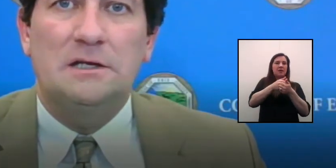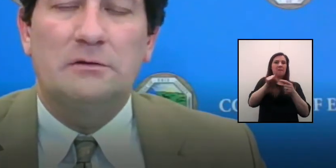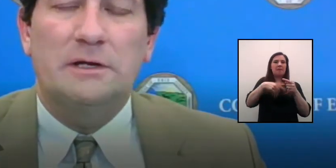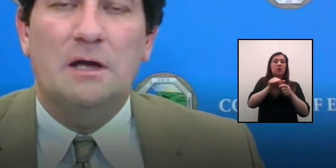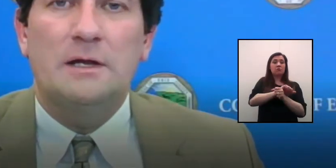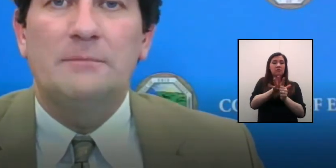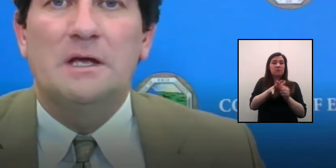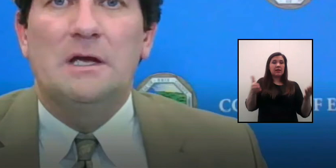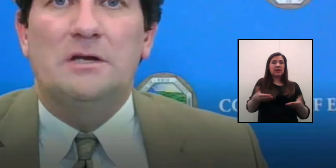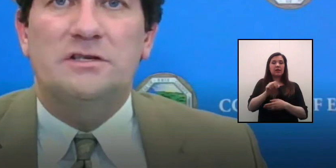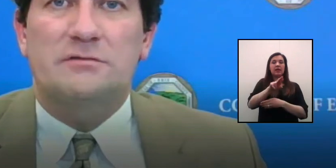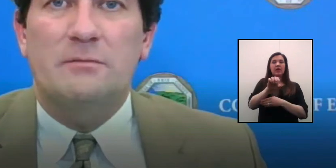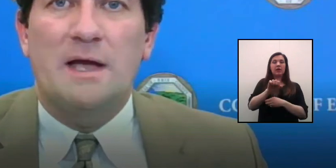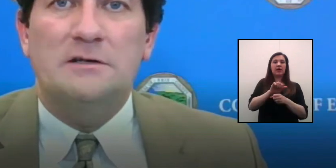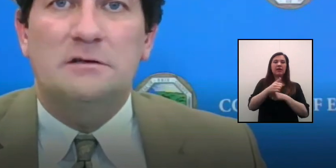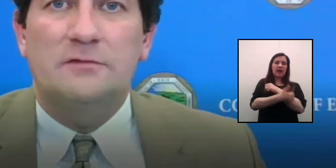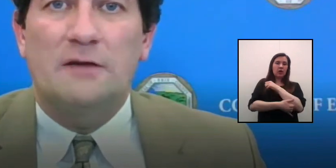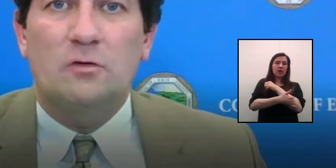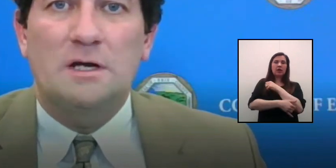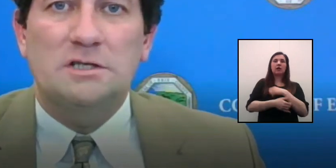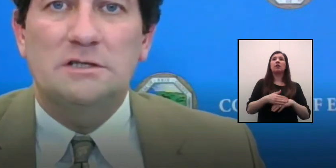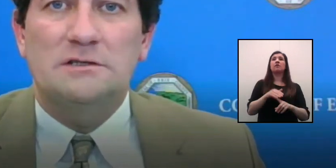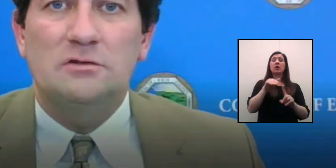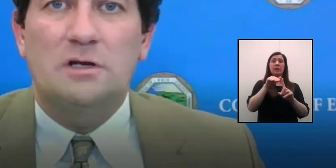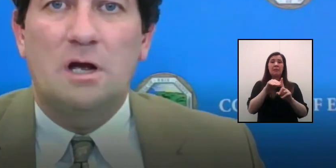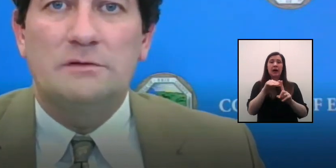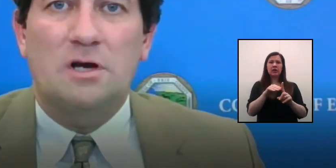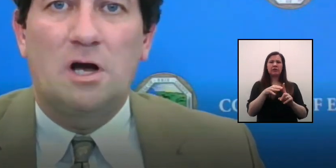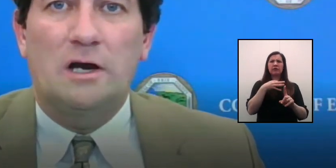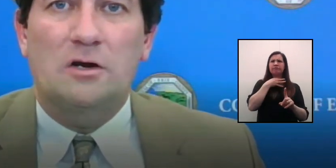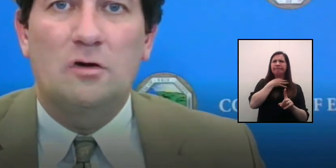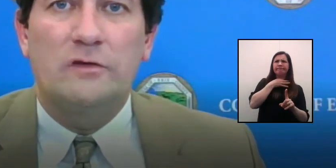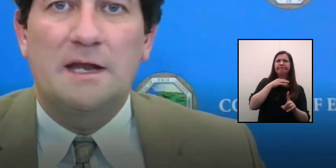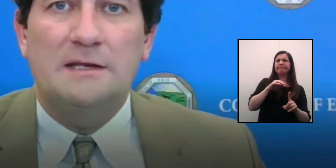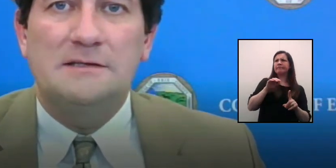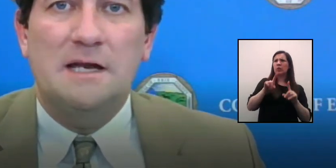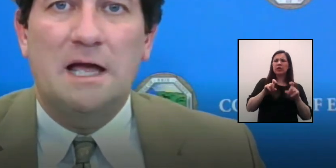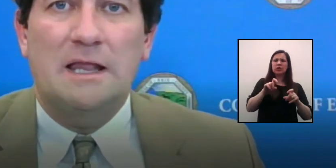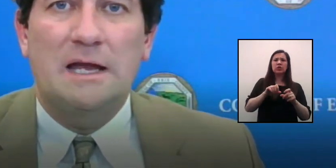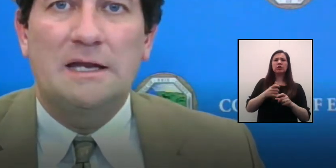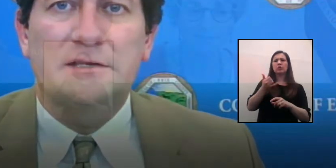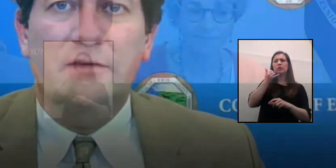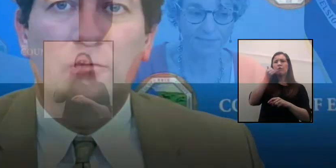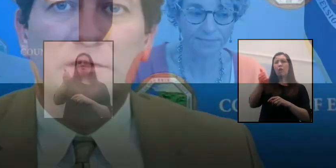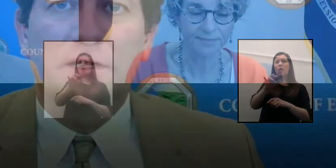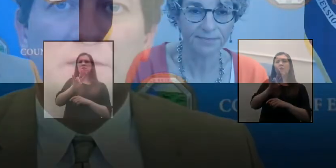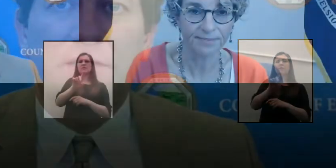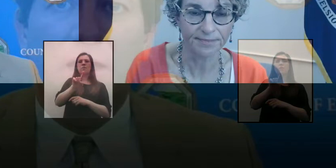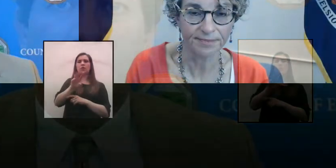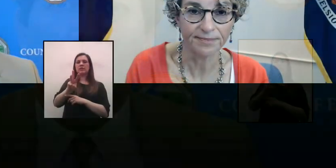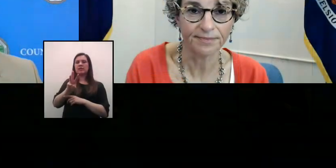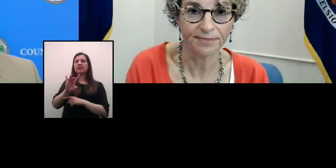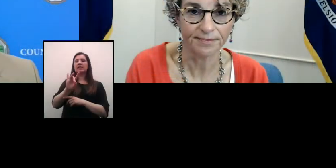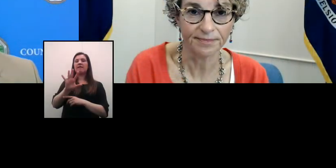COVID-19 in Erie County. Just a reminder, if you have questions, you can always call our COVID-19 hotline at